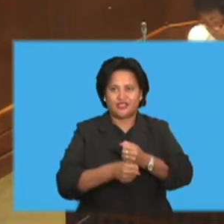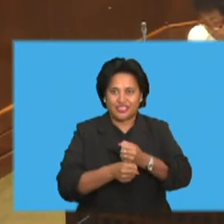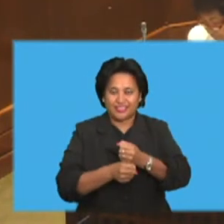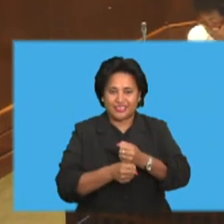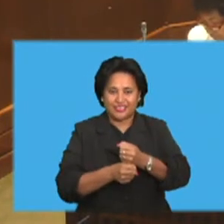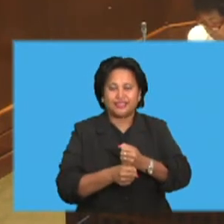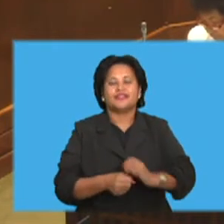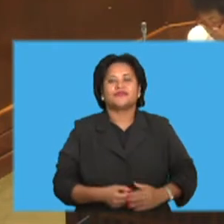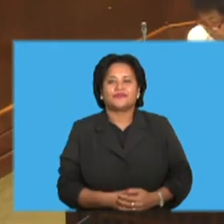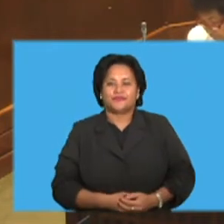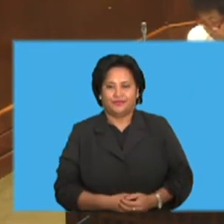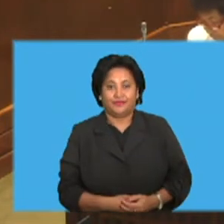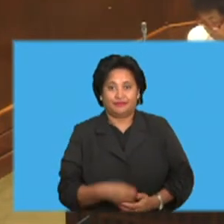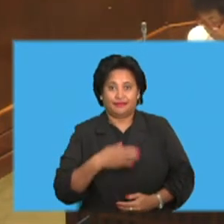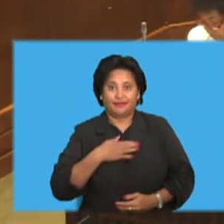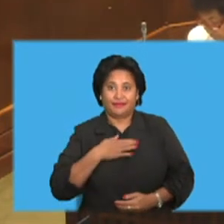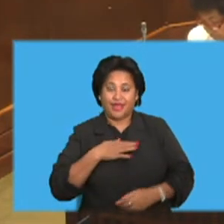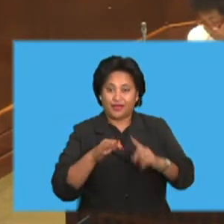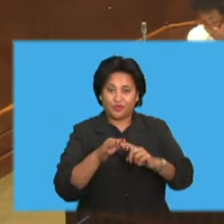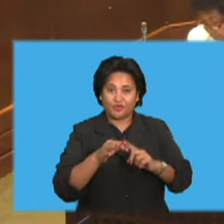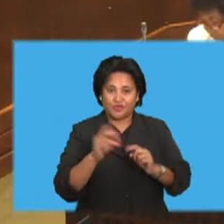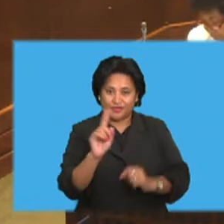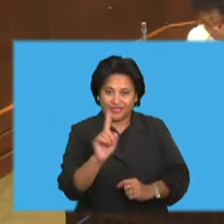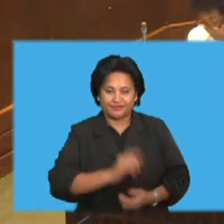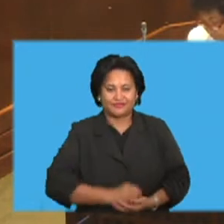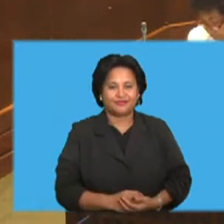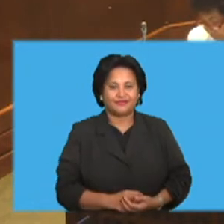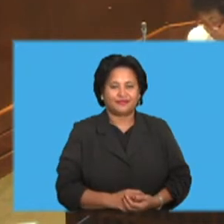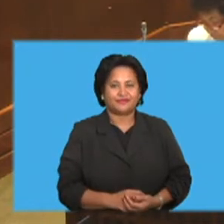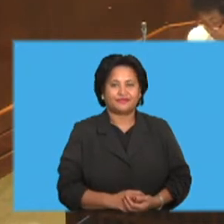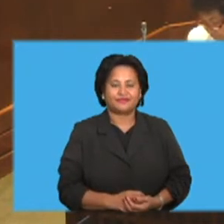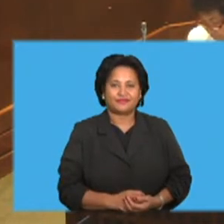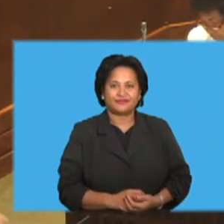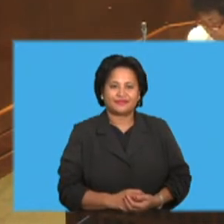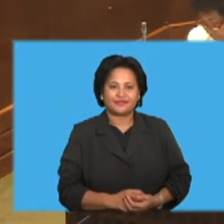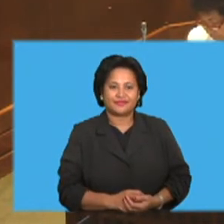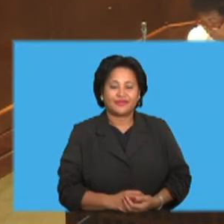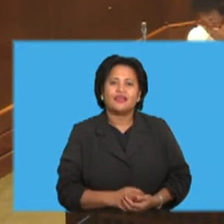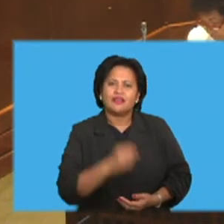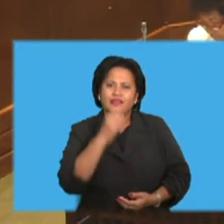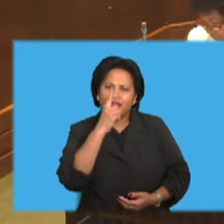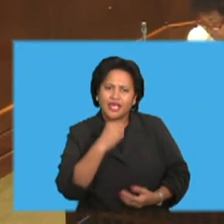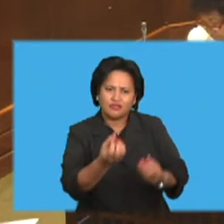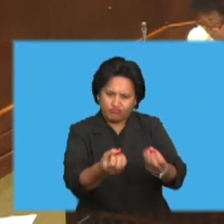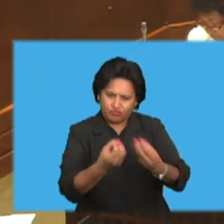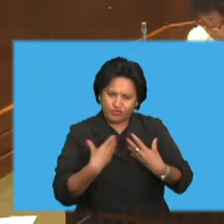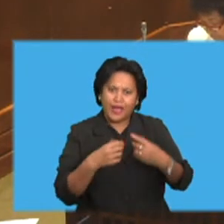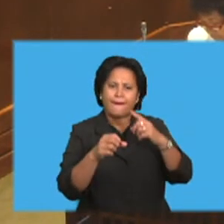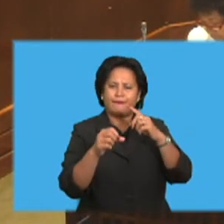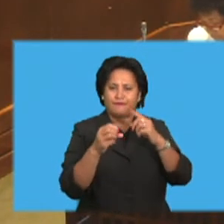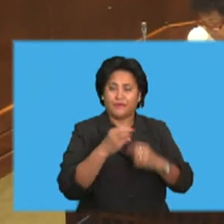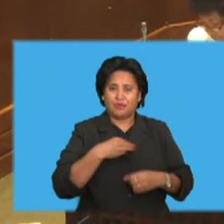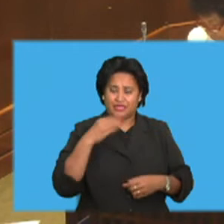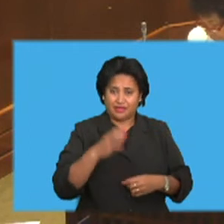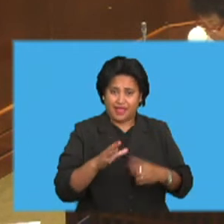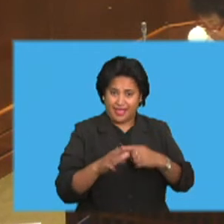Public Enterprises, Civil Service and Communications. The question is, Madam Speaker, can the Minister inform this House on the progress